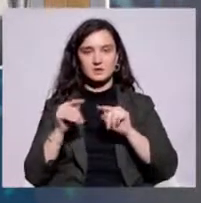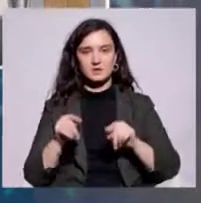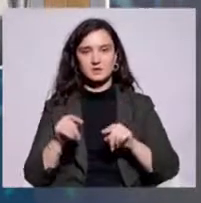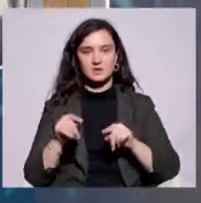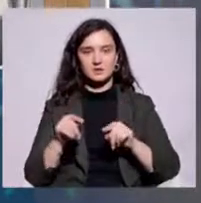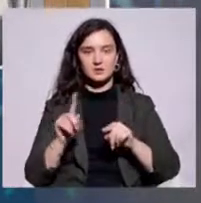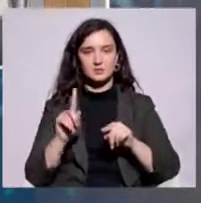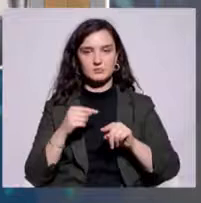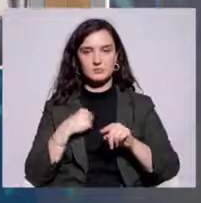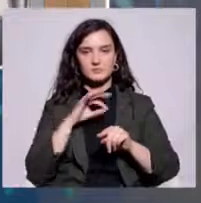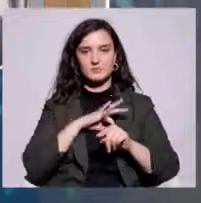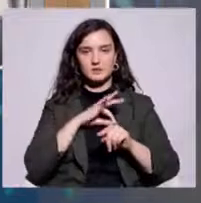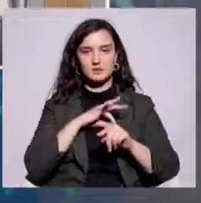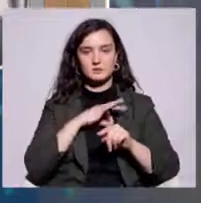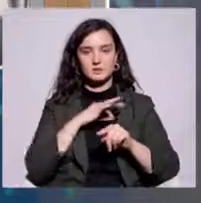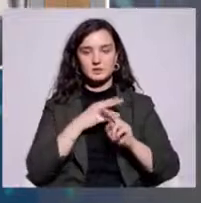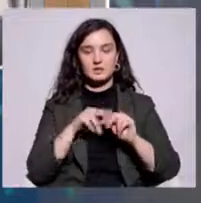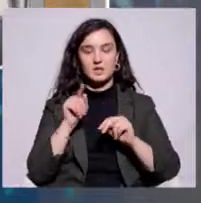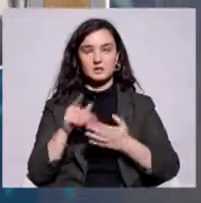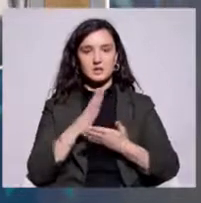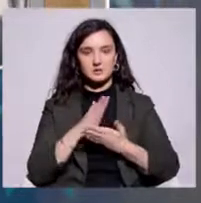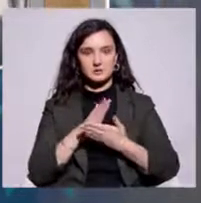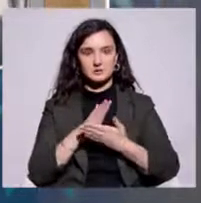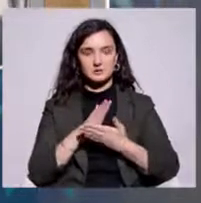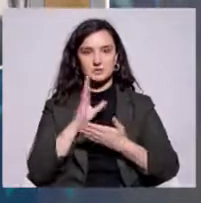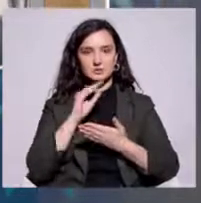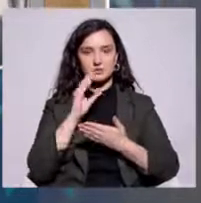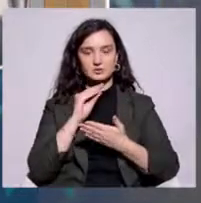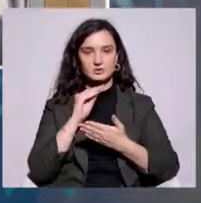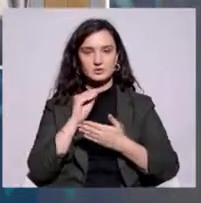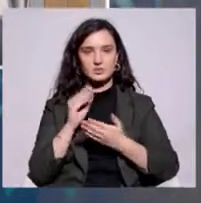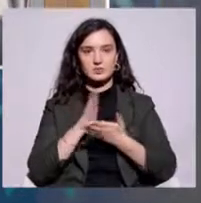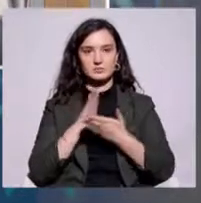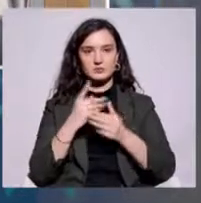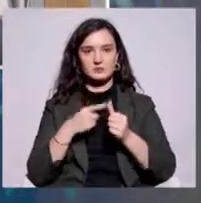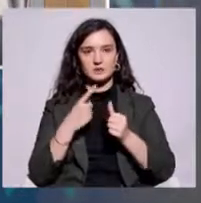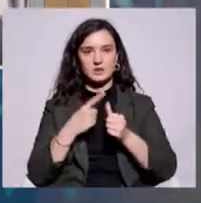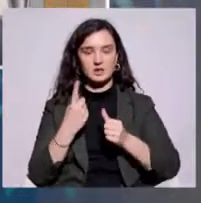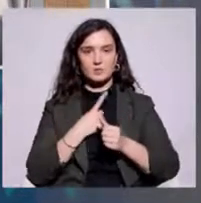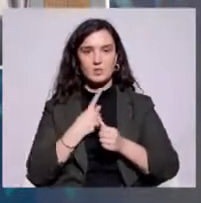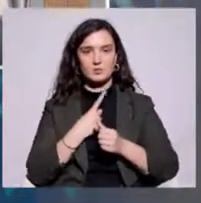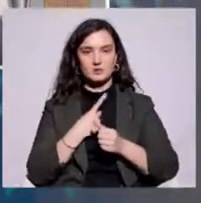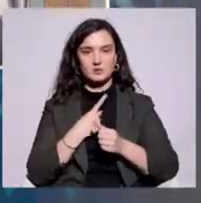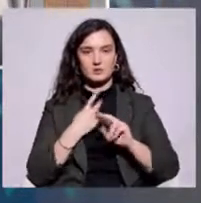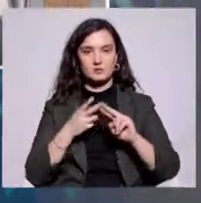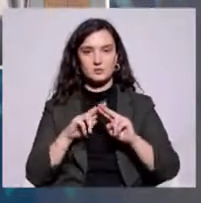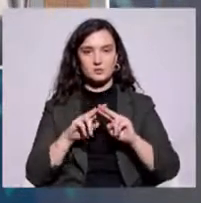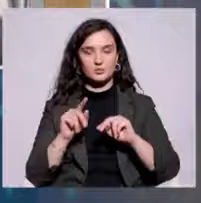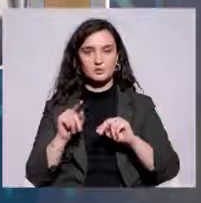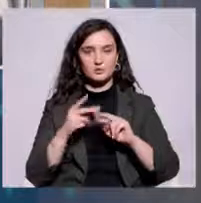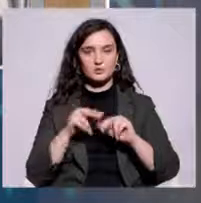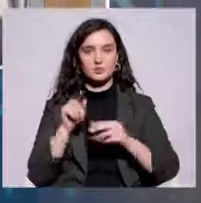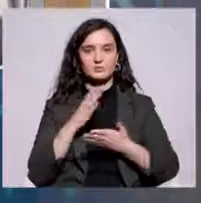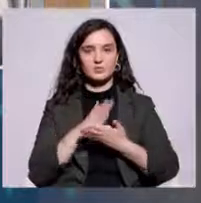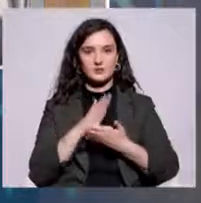section that we use there is when the noun is singular. So